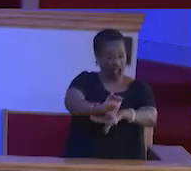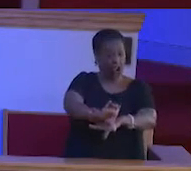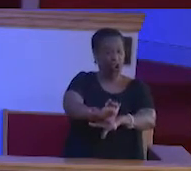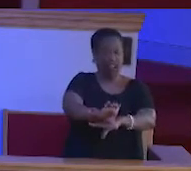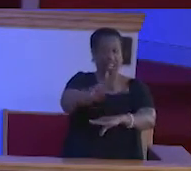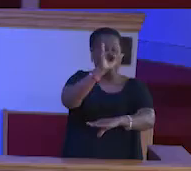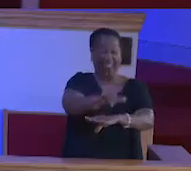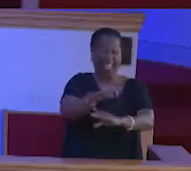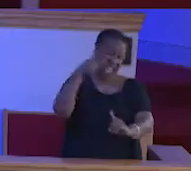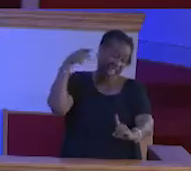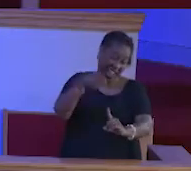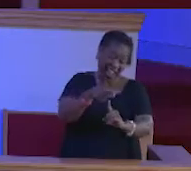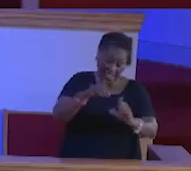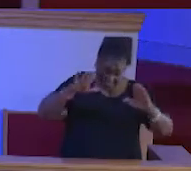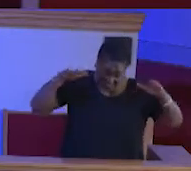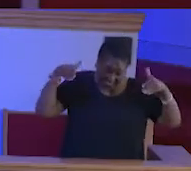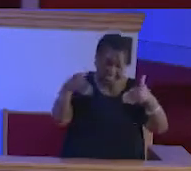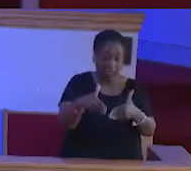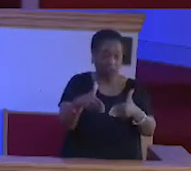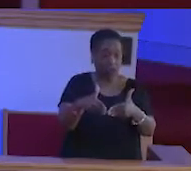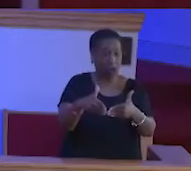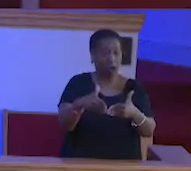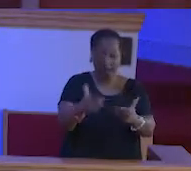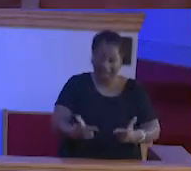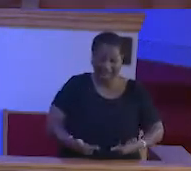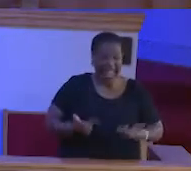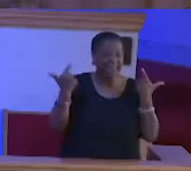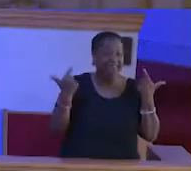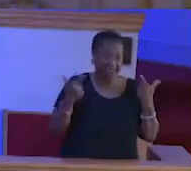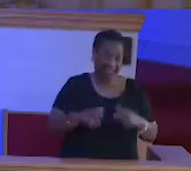the center of life.